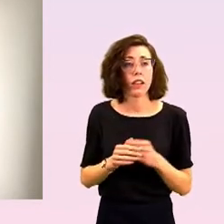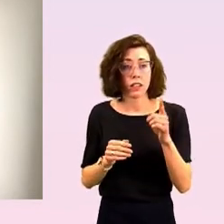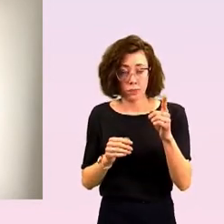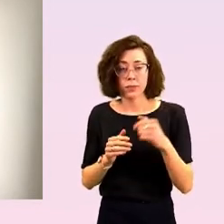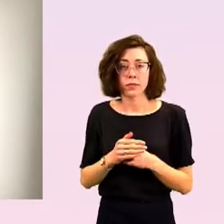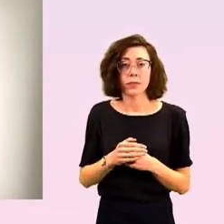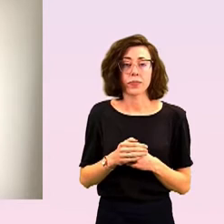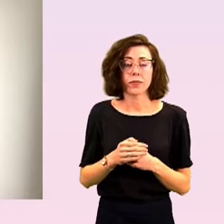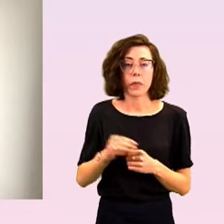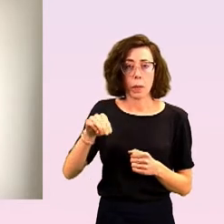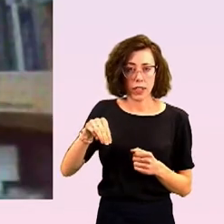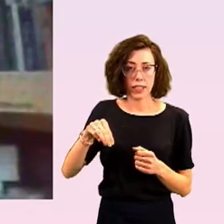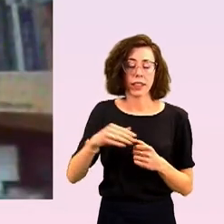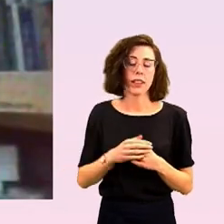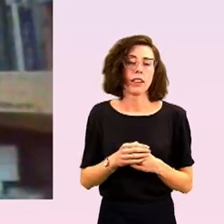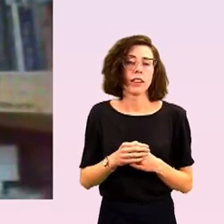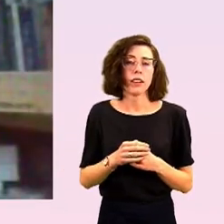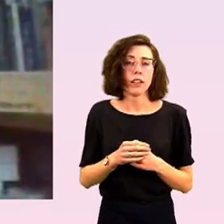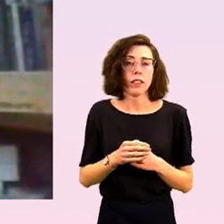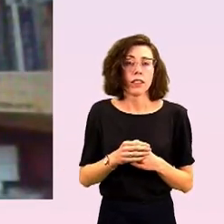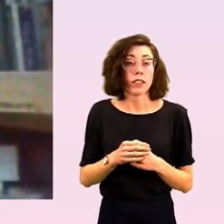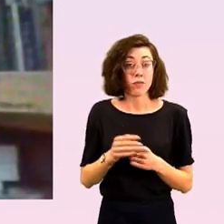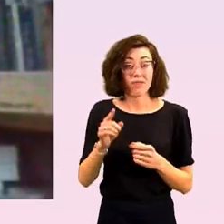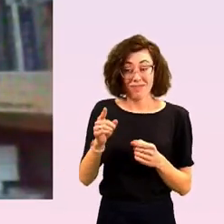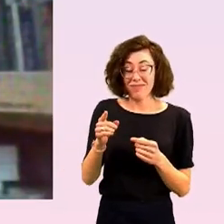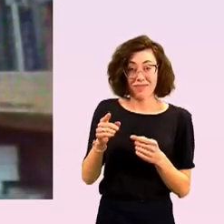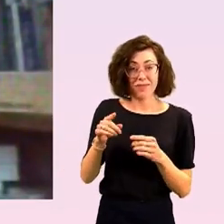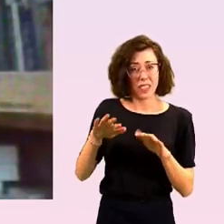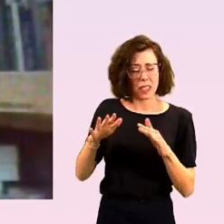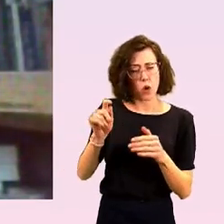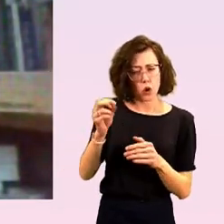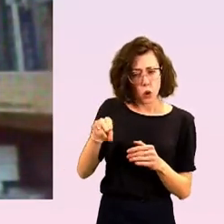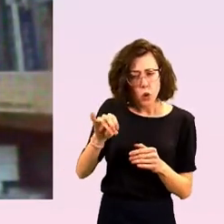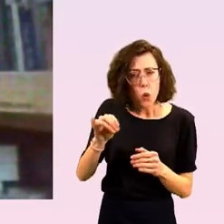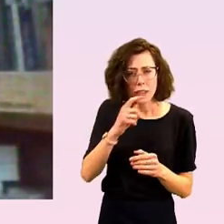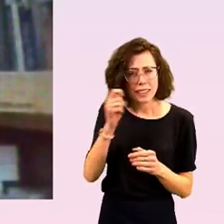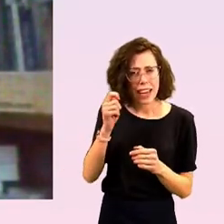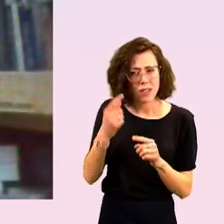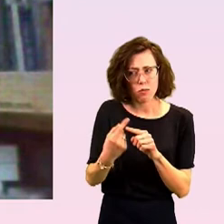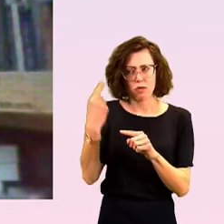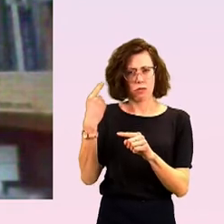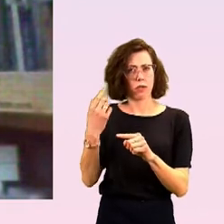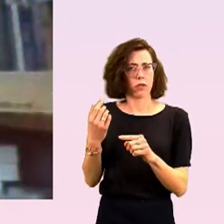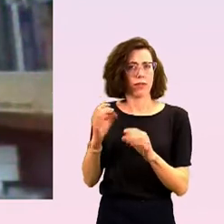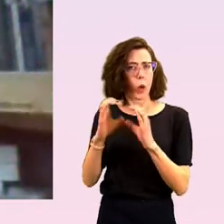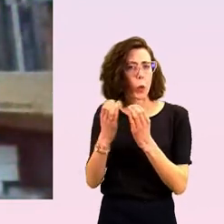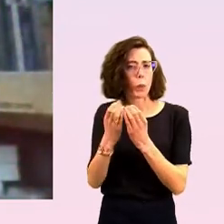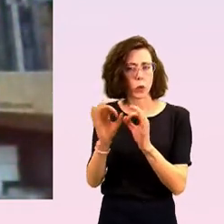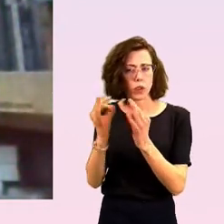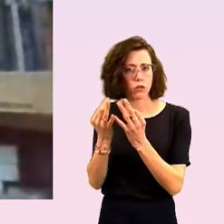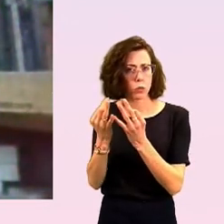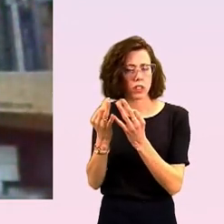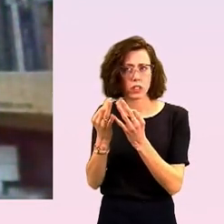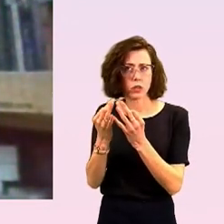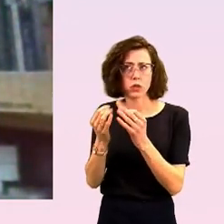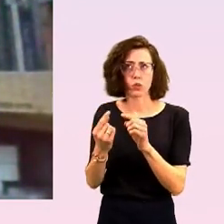In terms of it, just in relation to what Tonie mentioned there and those original community groups, or going back to the